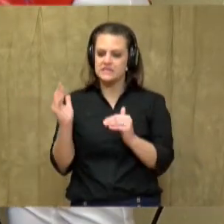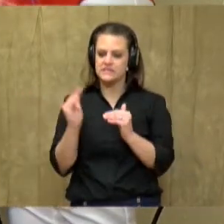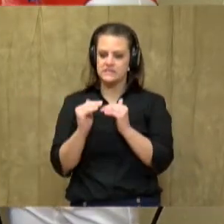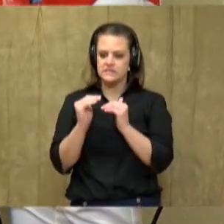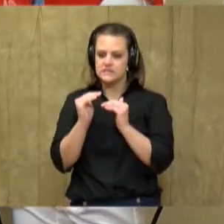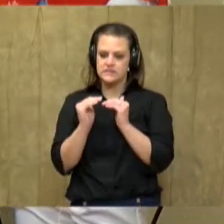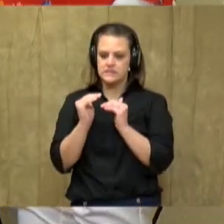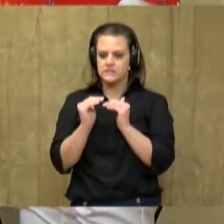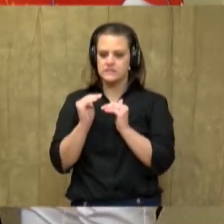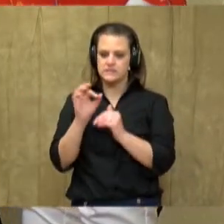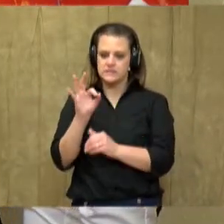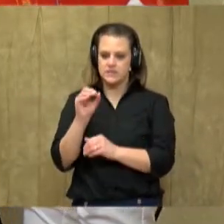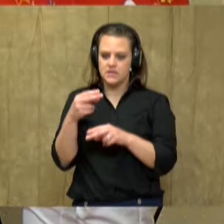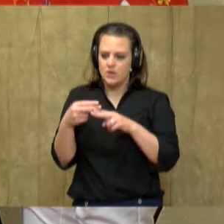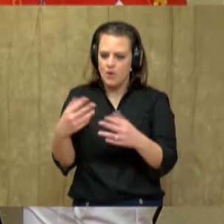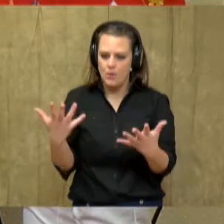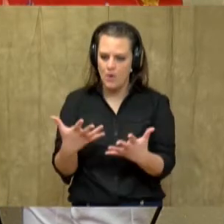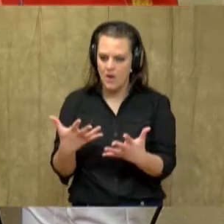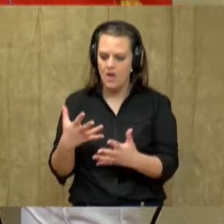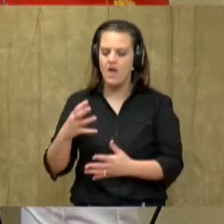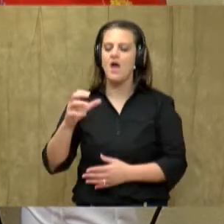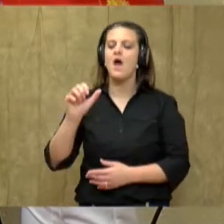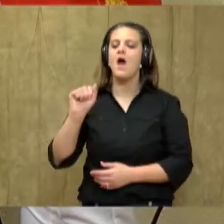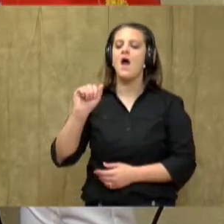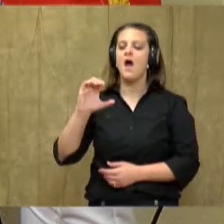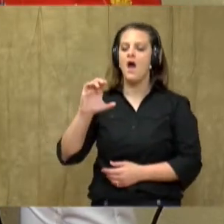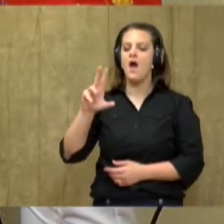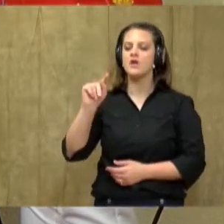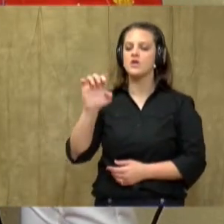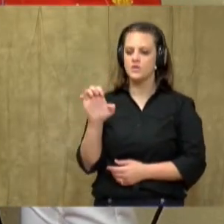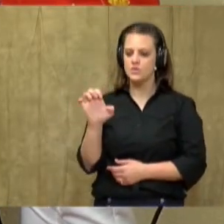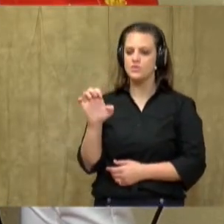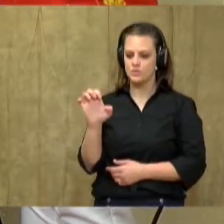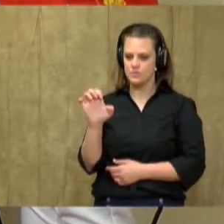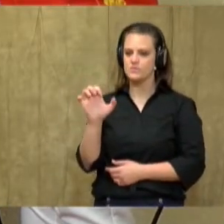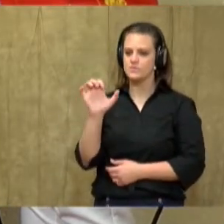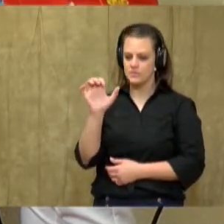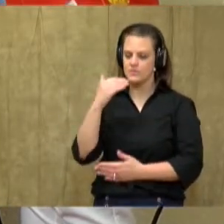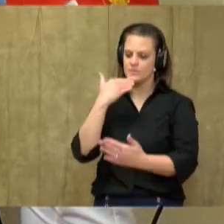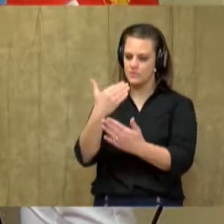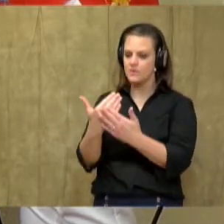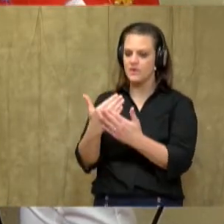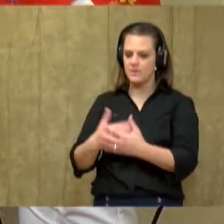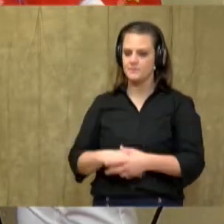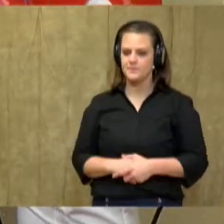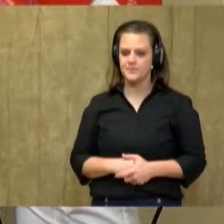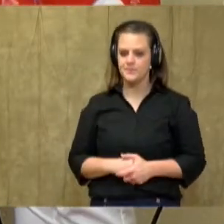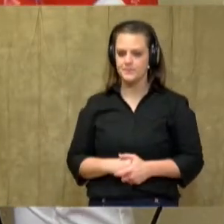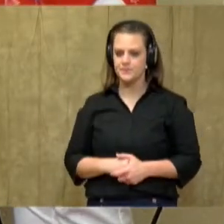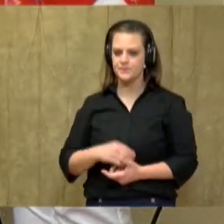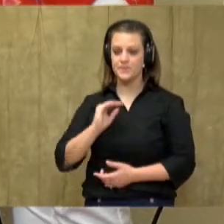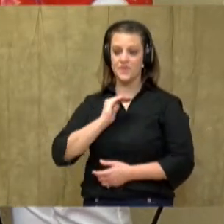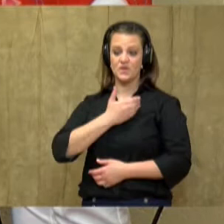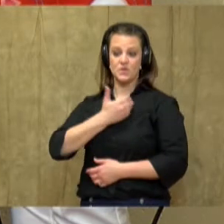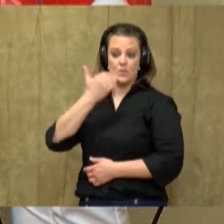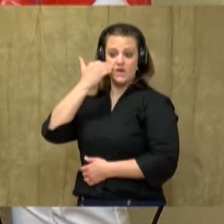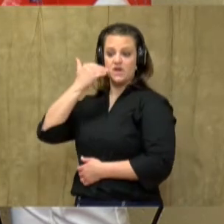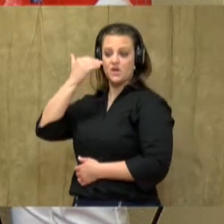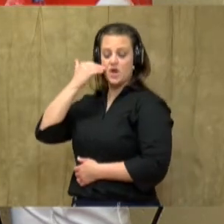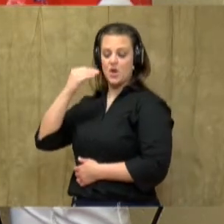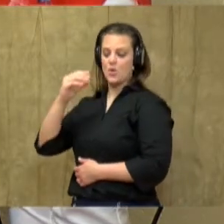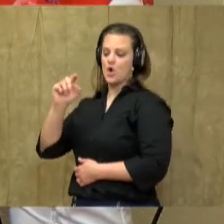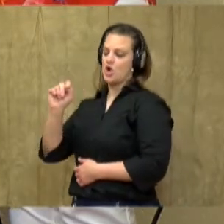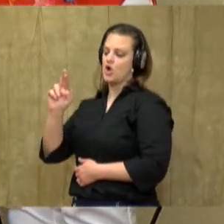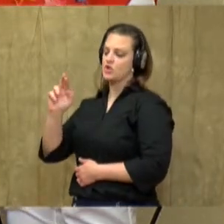What do we call those? Acute angles. Very good. So we know that this trapezoid